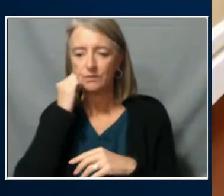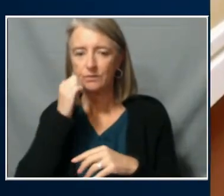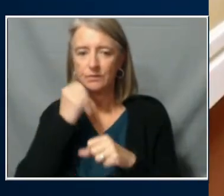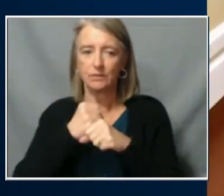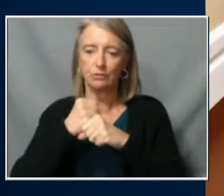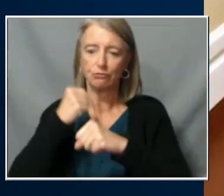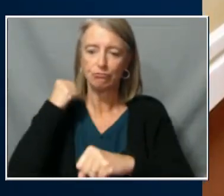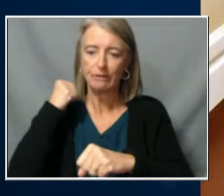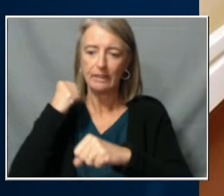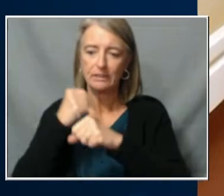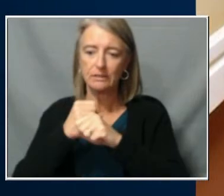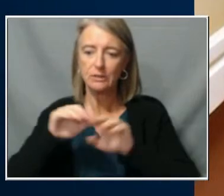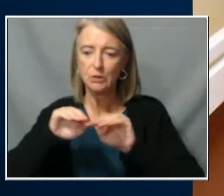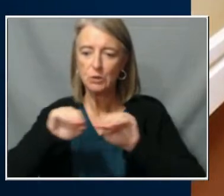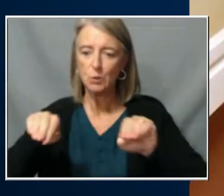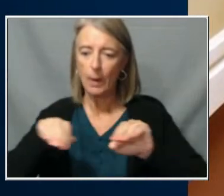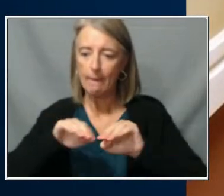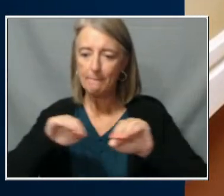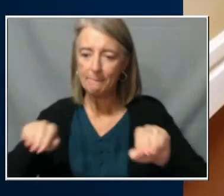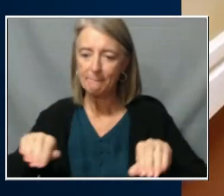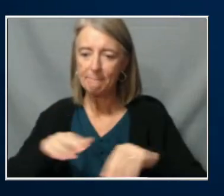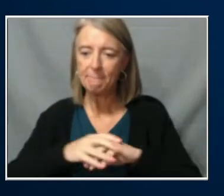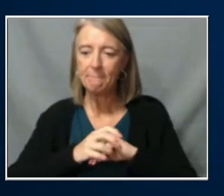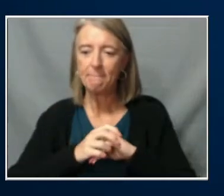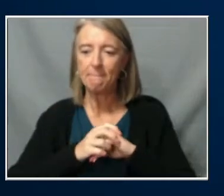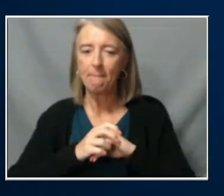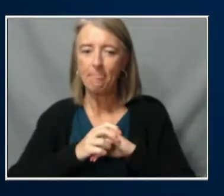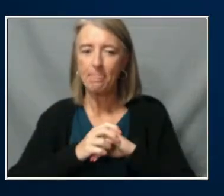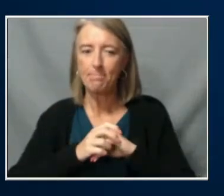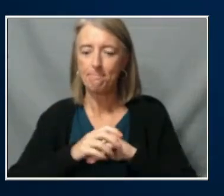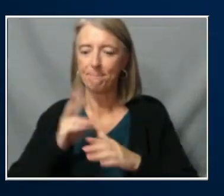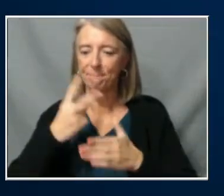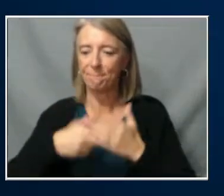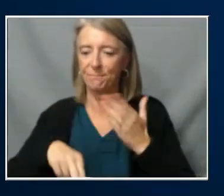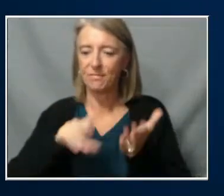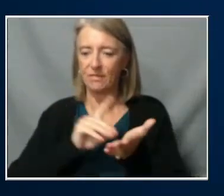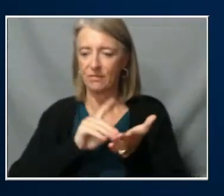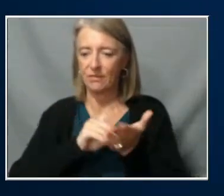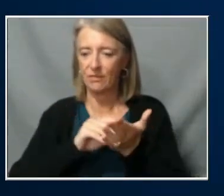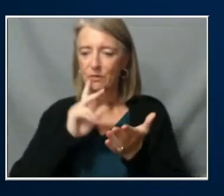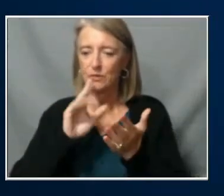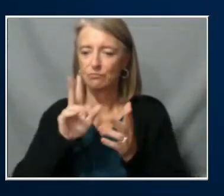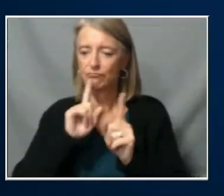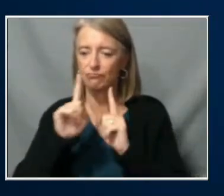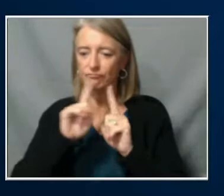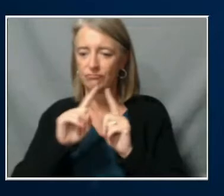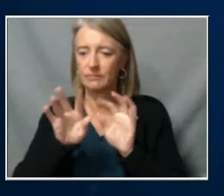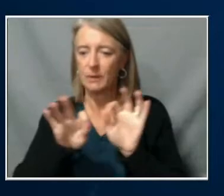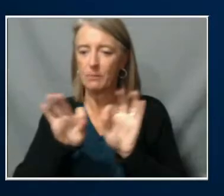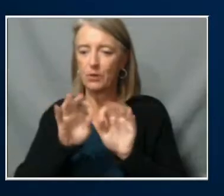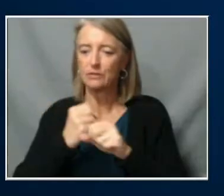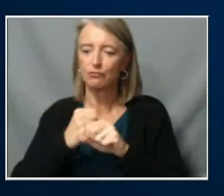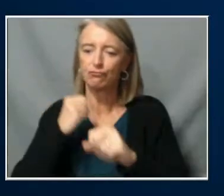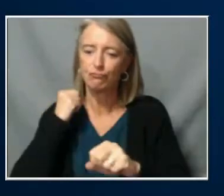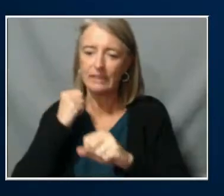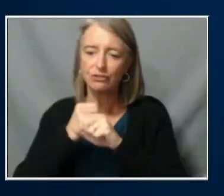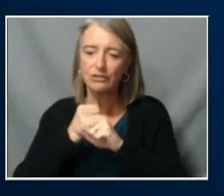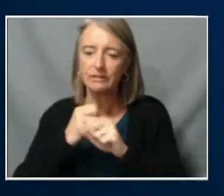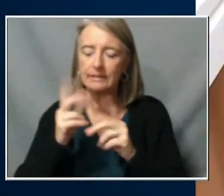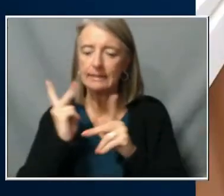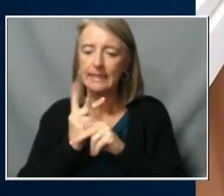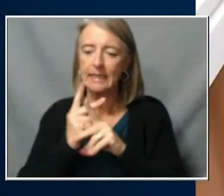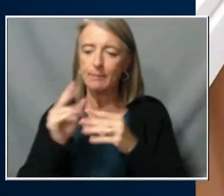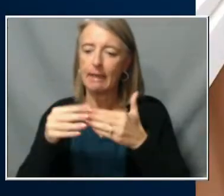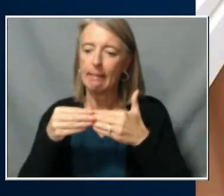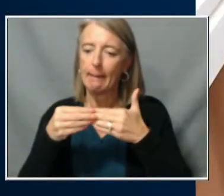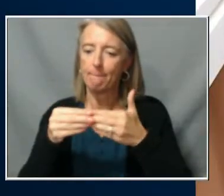you swim, and I know both of our doctors will talk about the importance of stretching and staying limber in